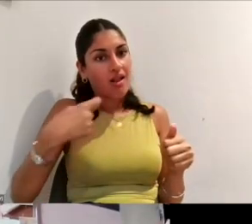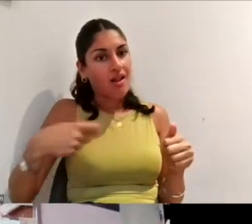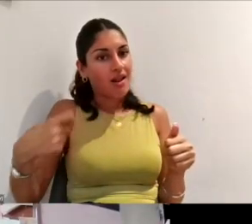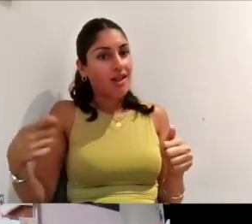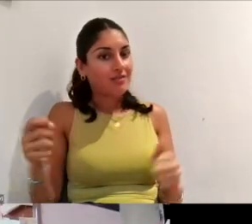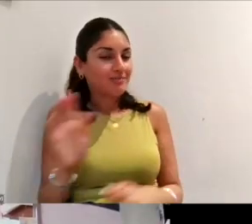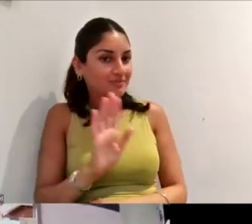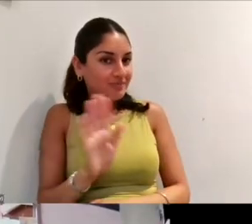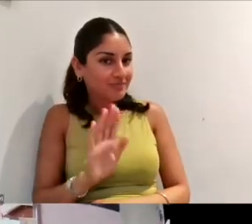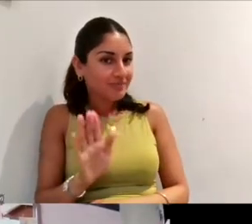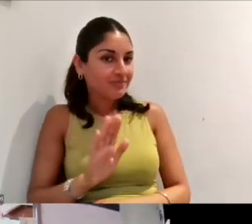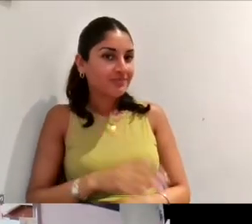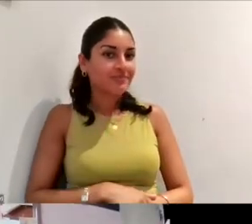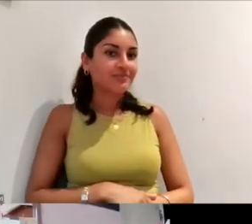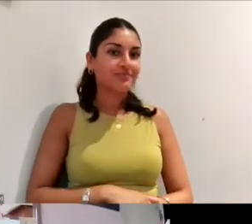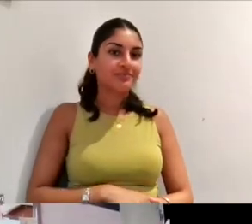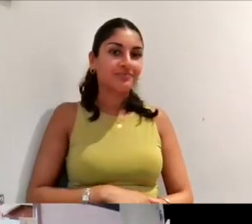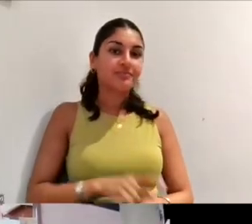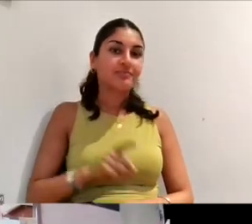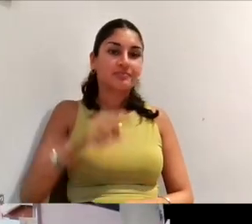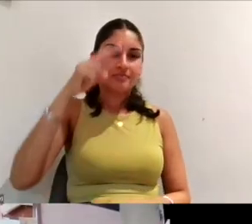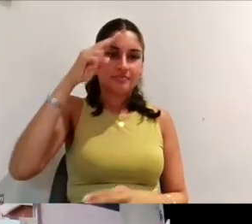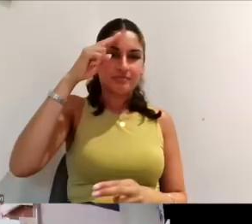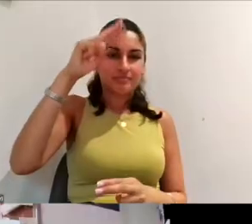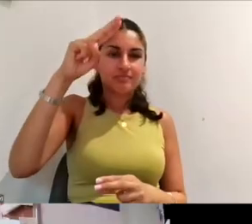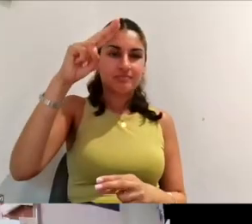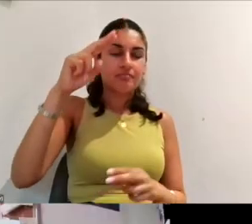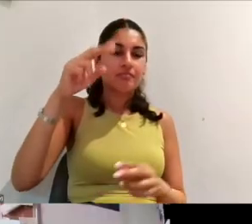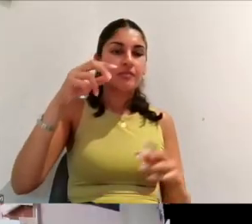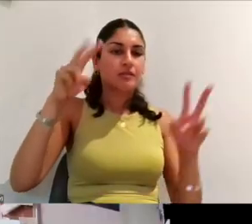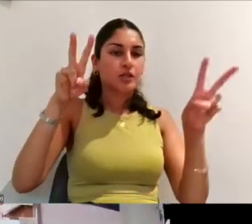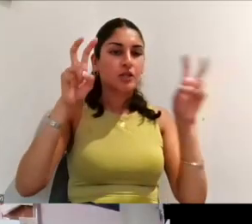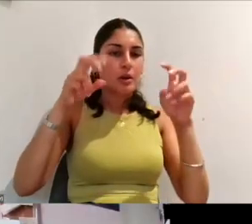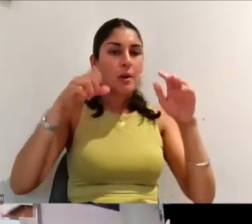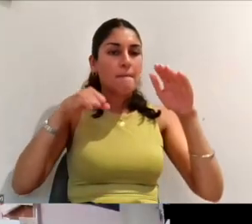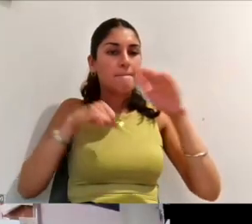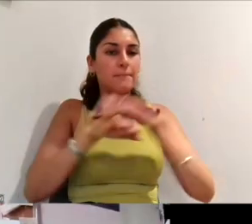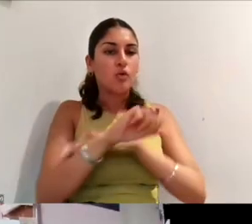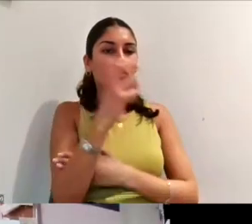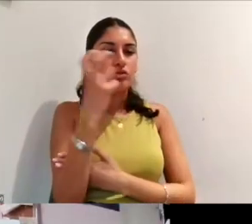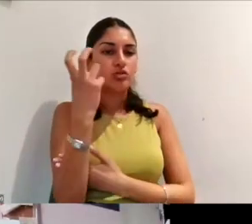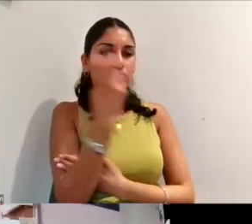And it's called Born Drunk.